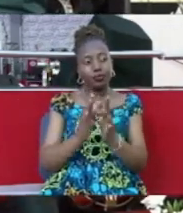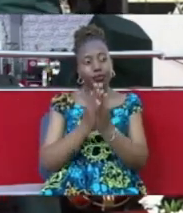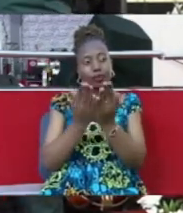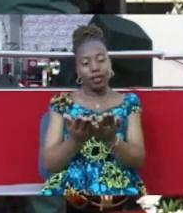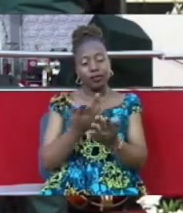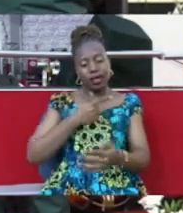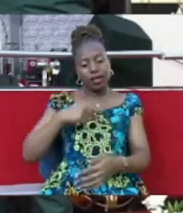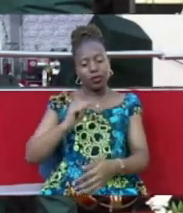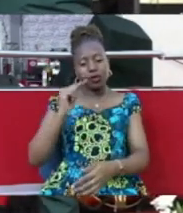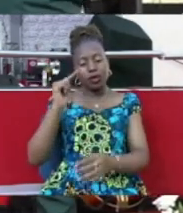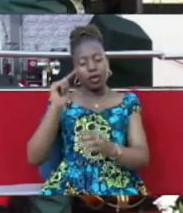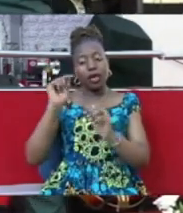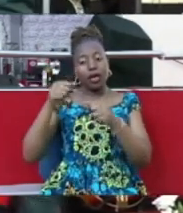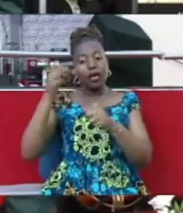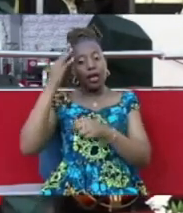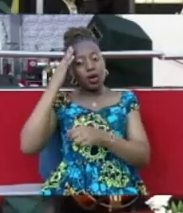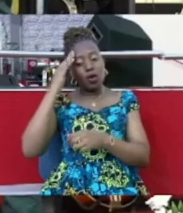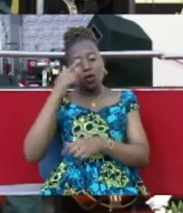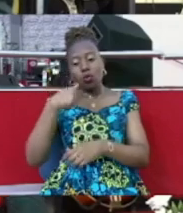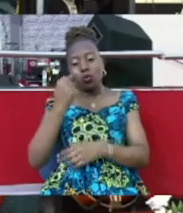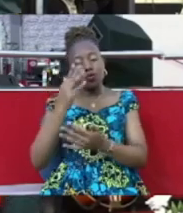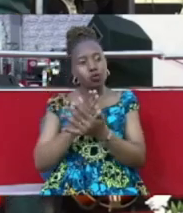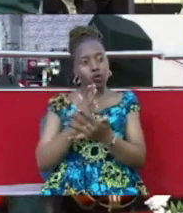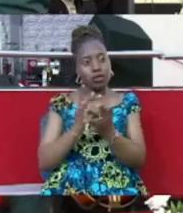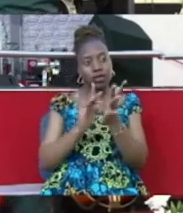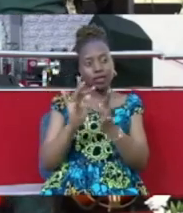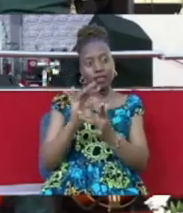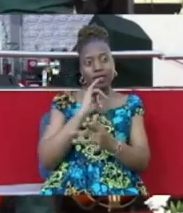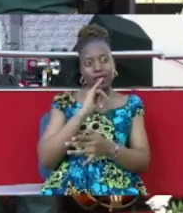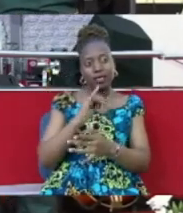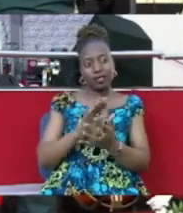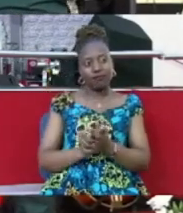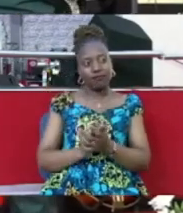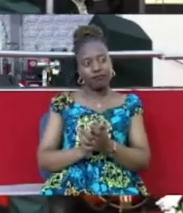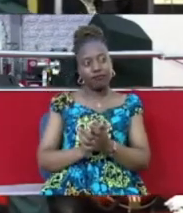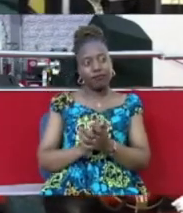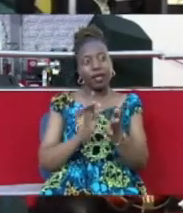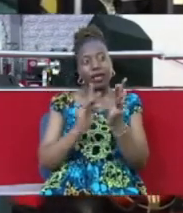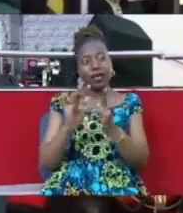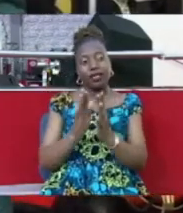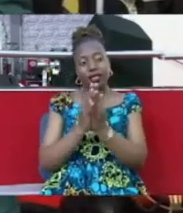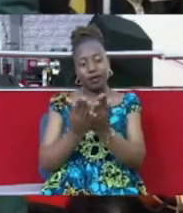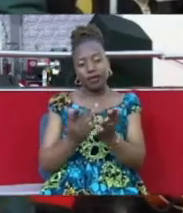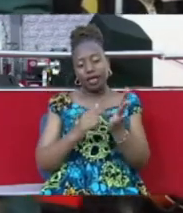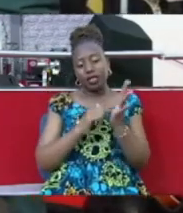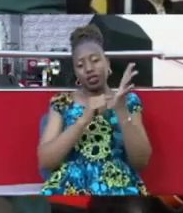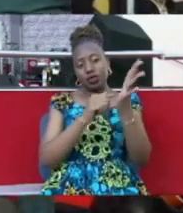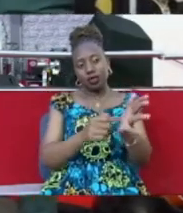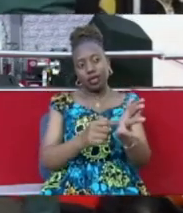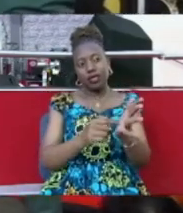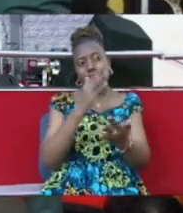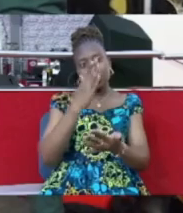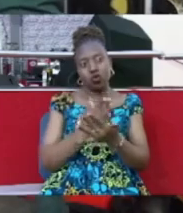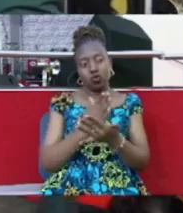who exactly Jesus is. Ni kupitia kwa maandiko tunafahamu Yesu ni nani. It reveals to us the nature of God. Inatufunulia ukuu wa Mungu